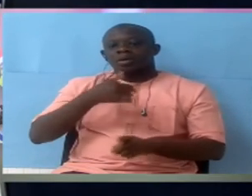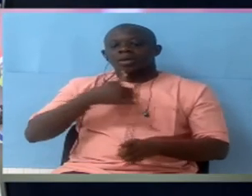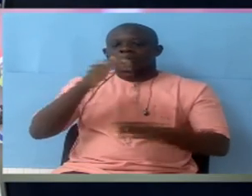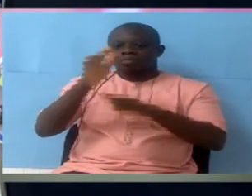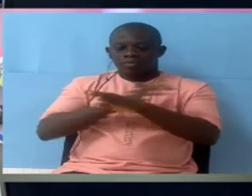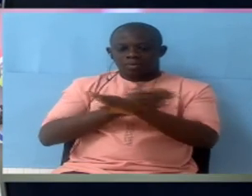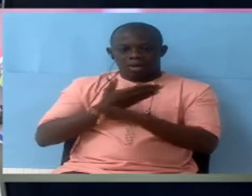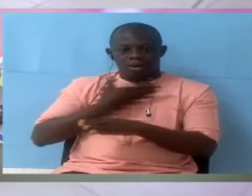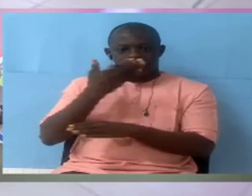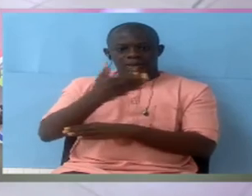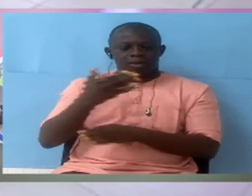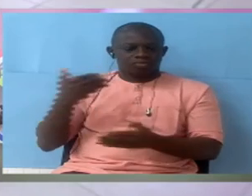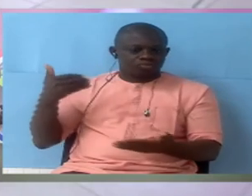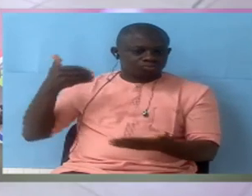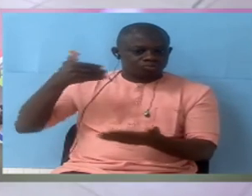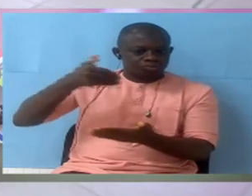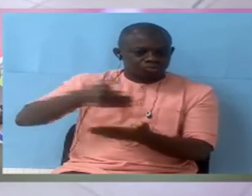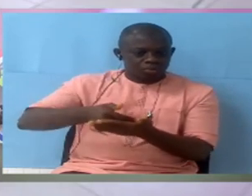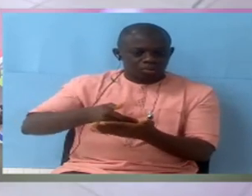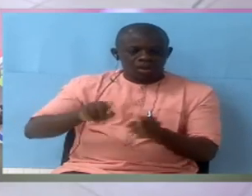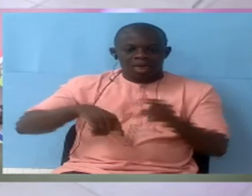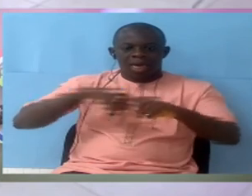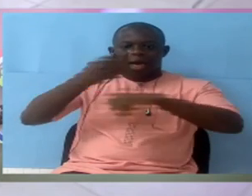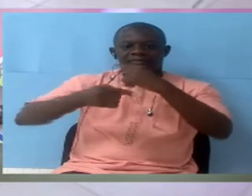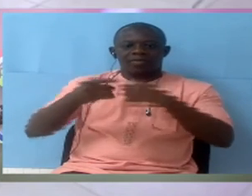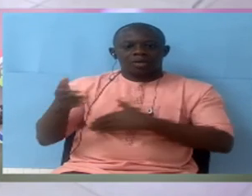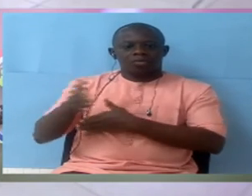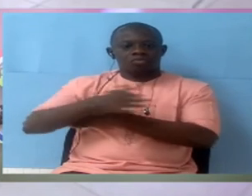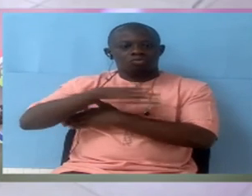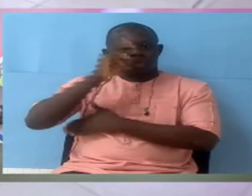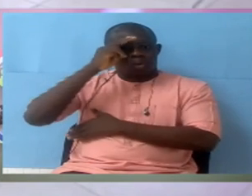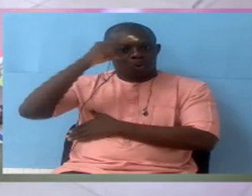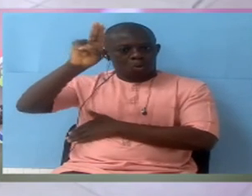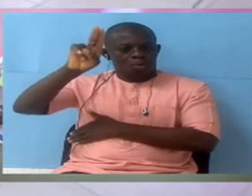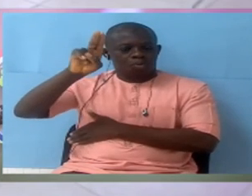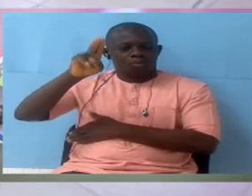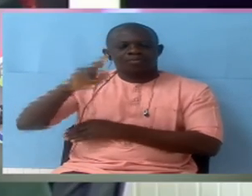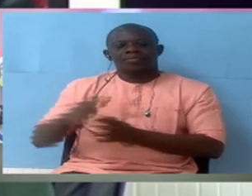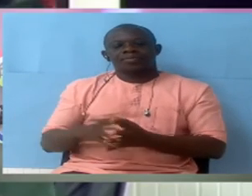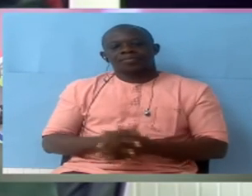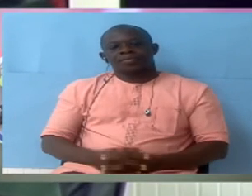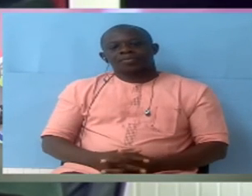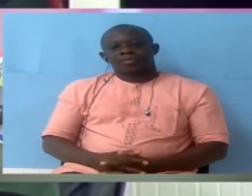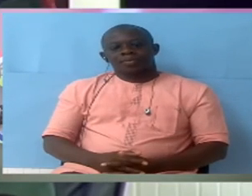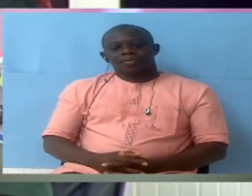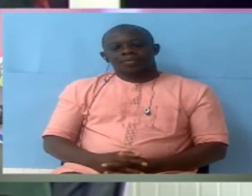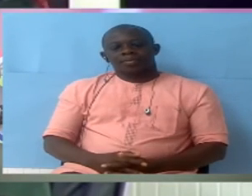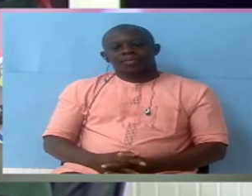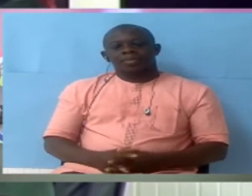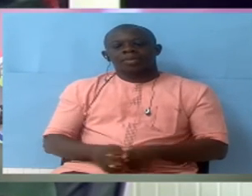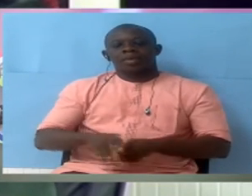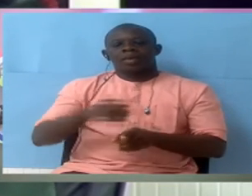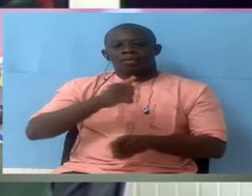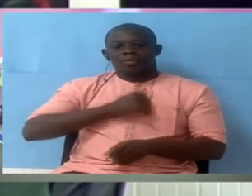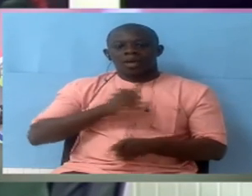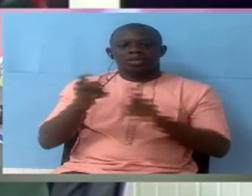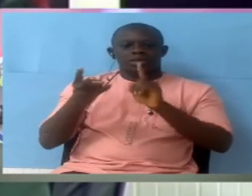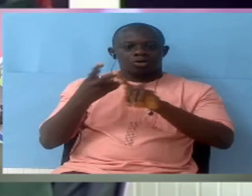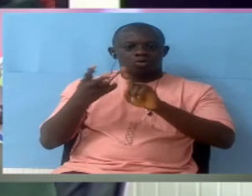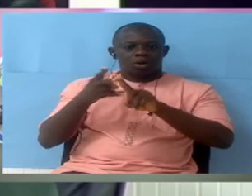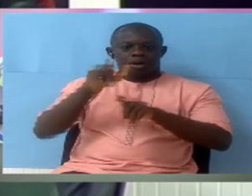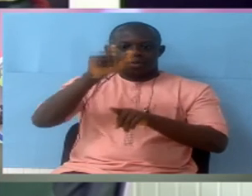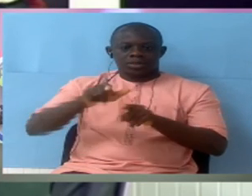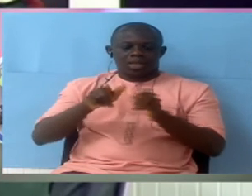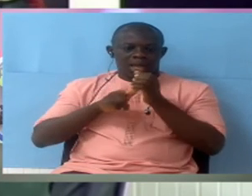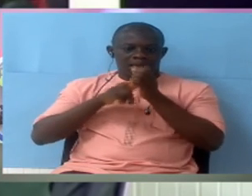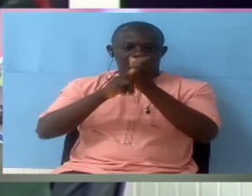till after closing time. Fala neka be waxtu wi ño wara wacce liggey. My second in command. Ki